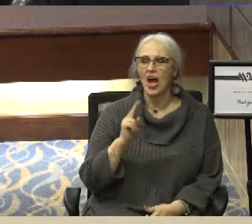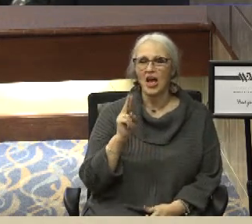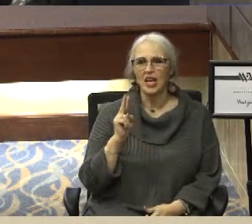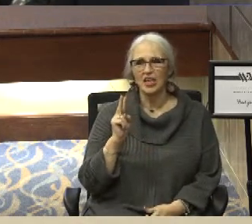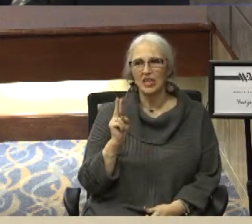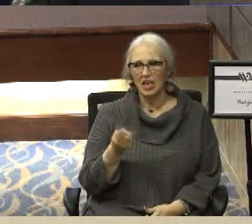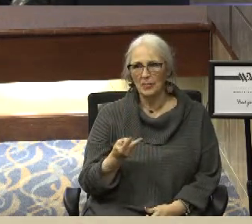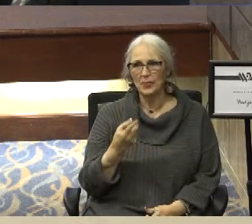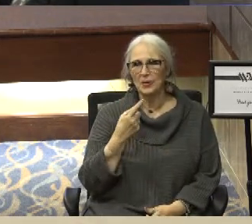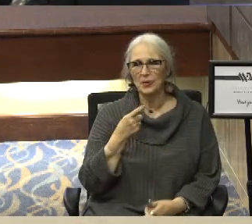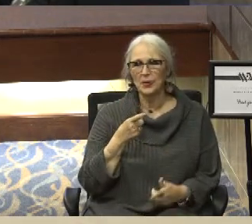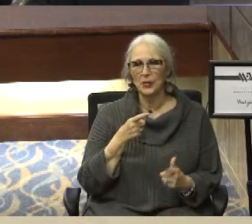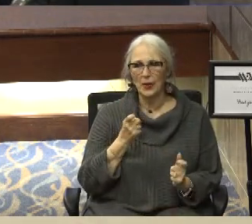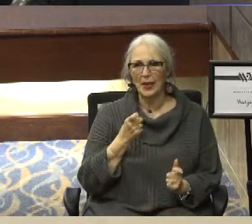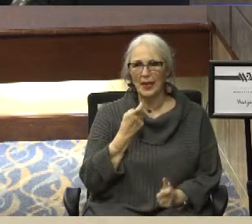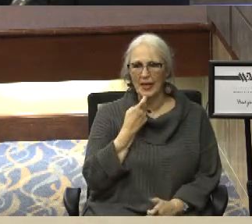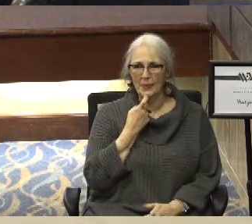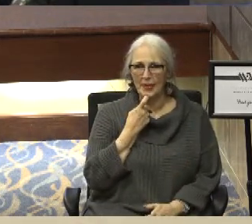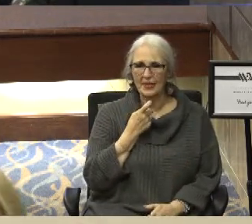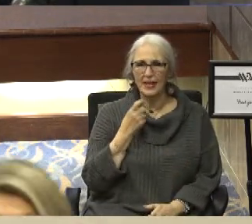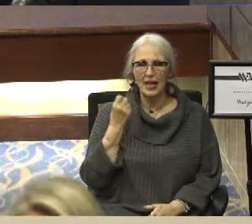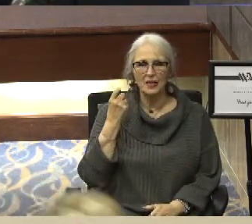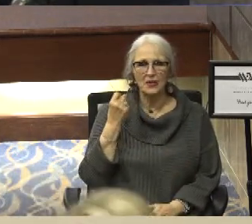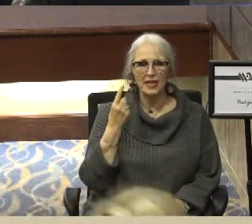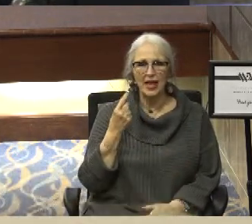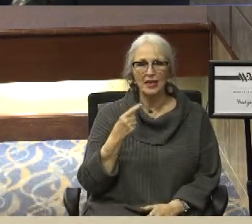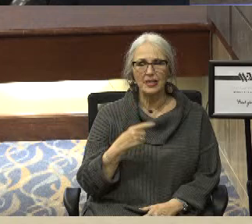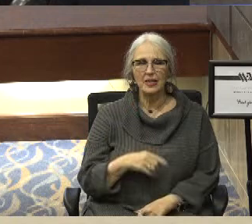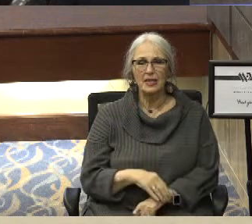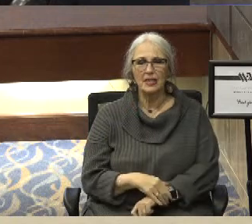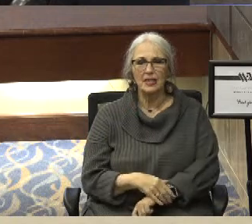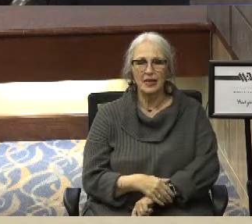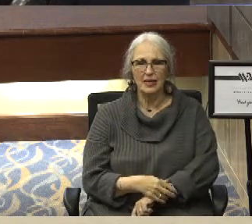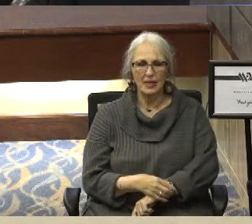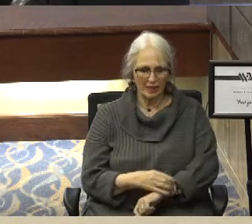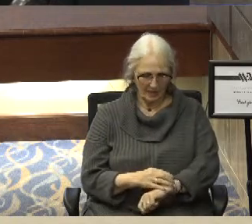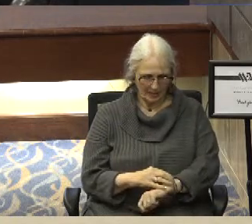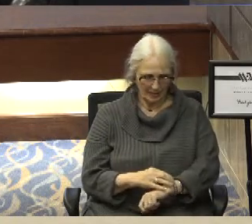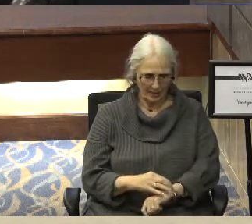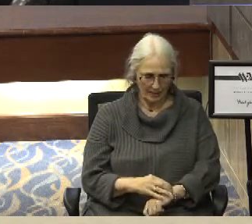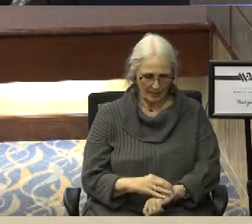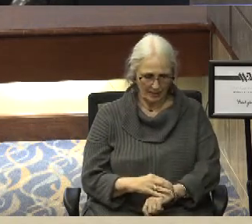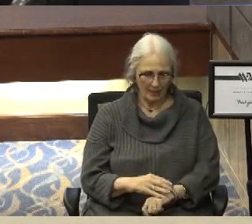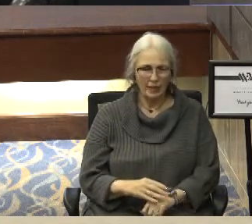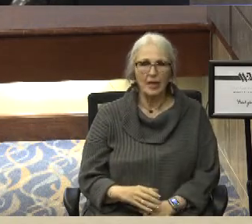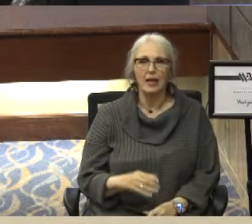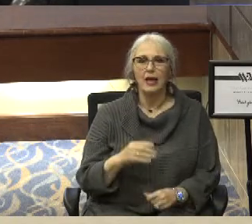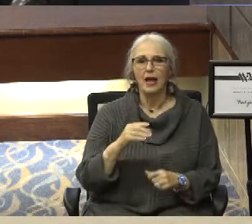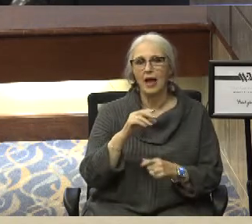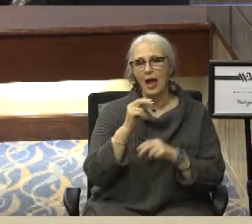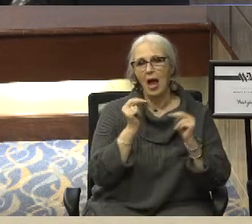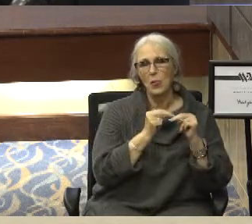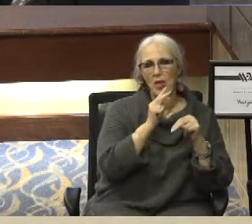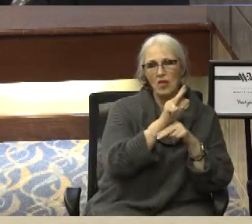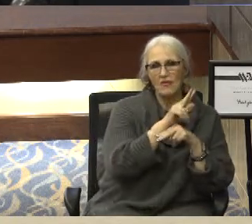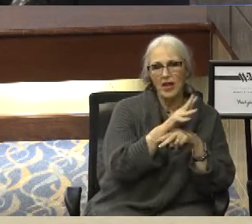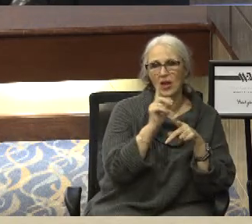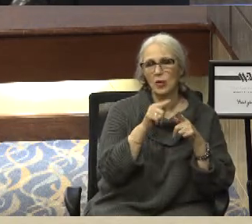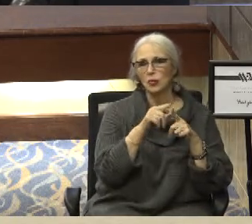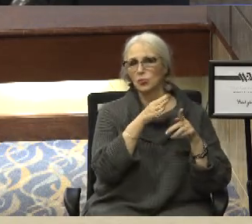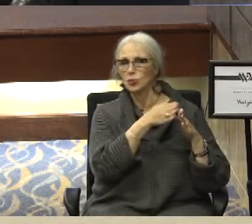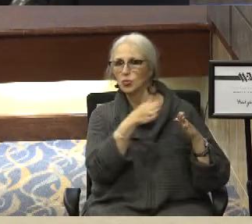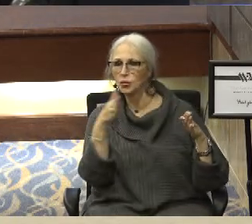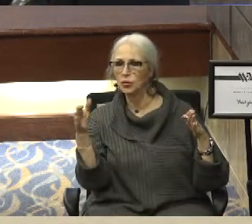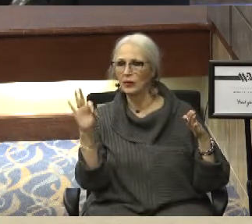end. I understand the tabling of University Parks from I-35 to Franklin because it's going to be